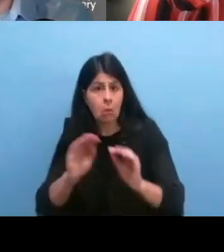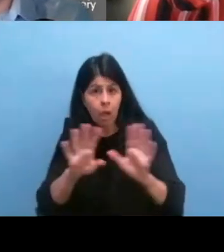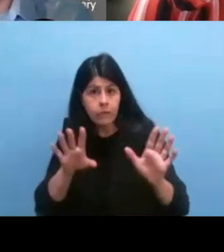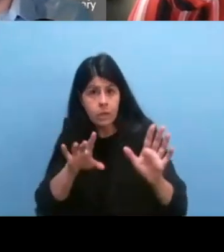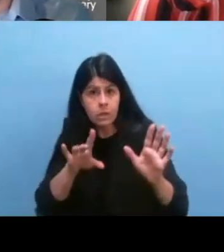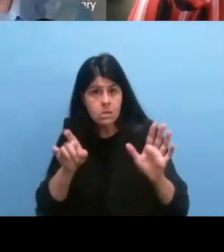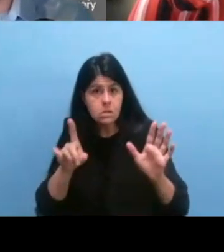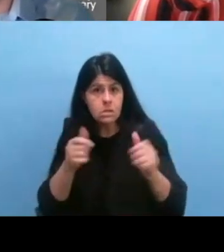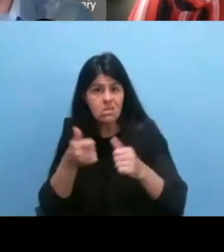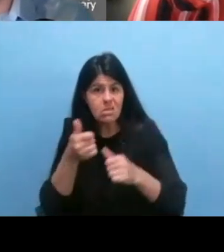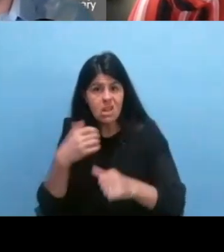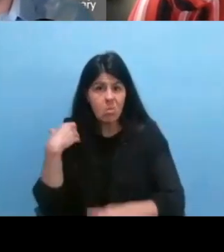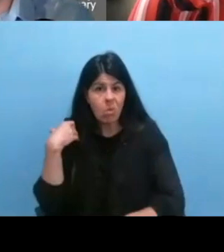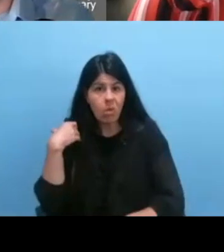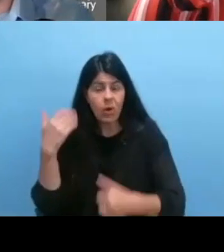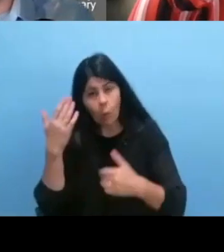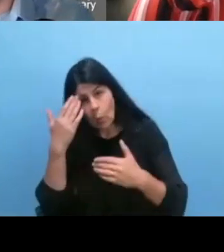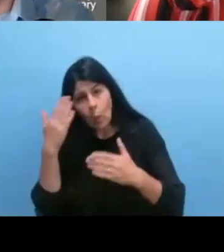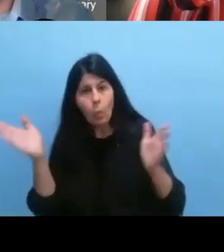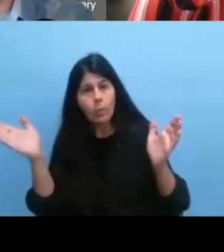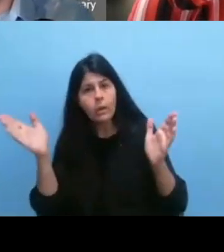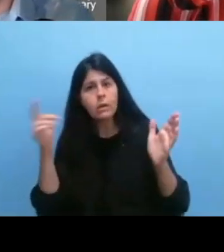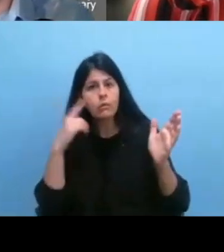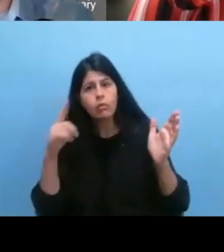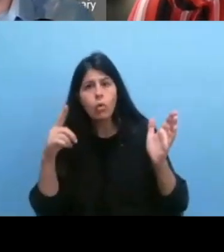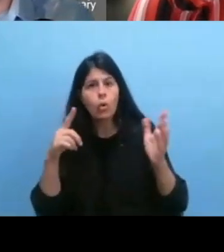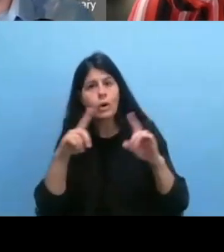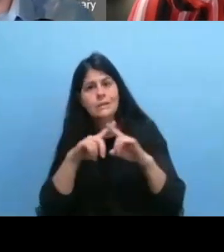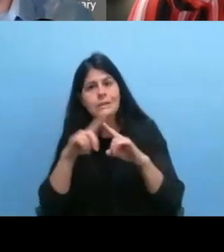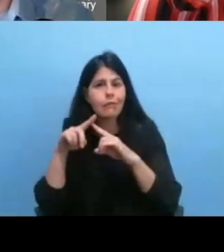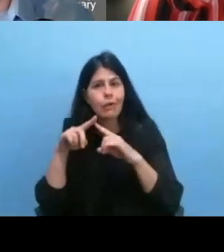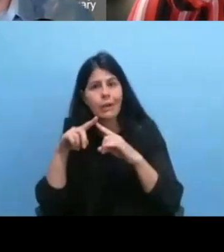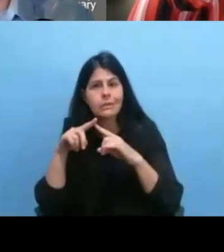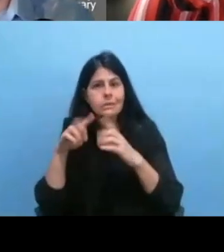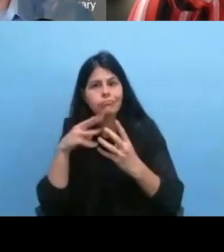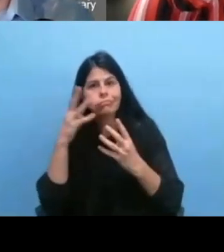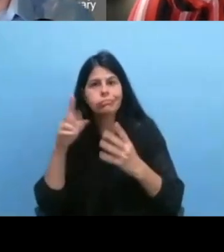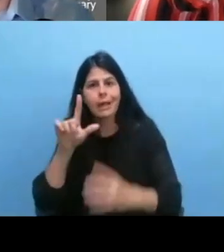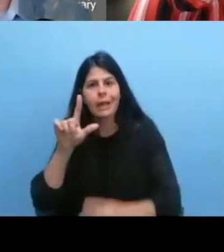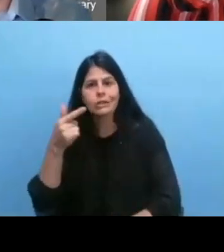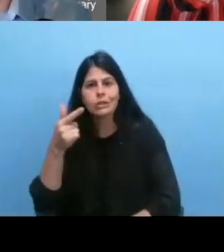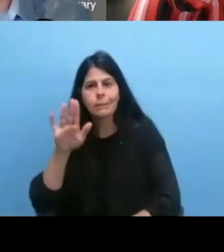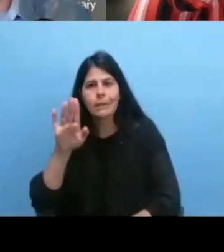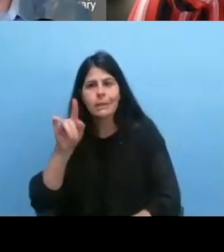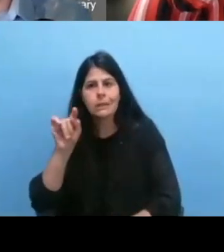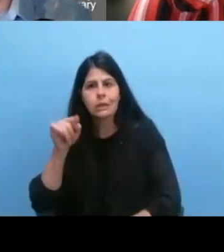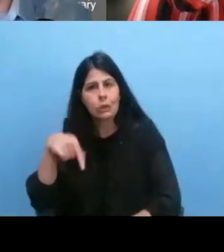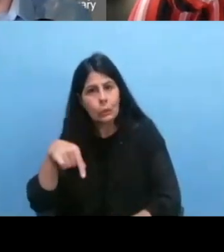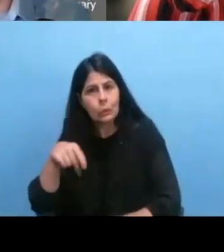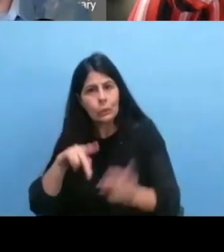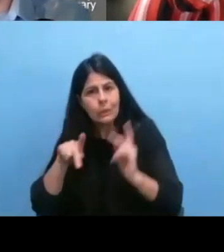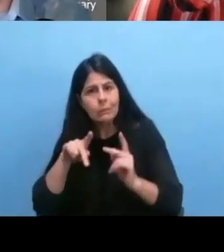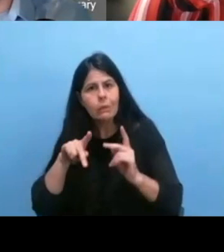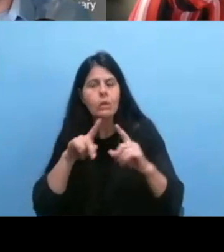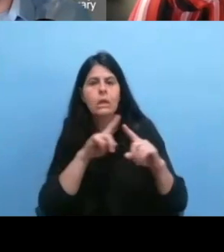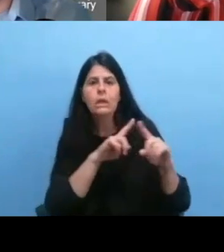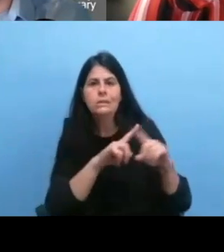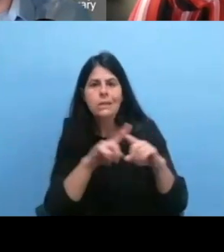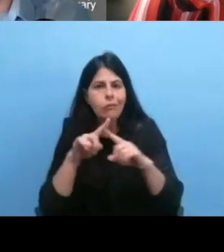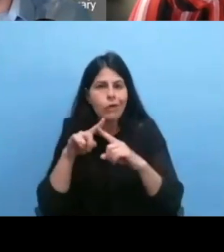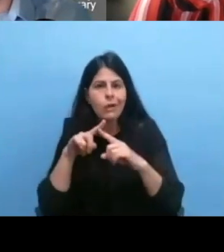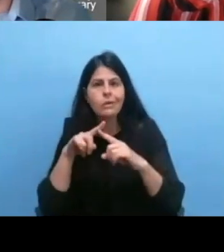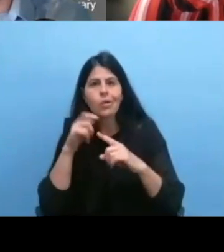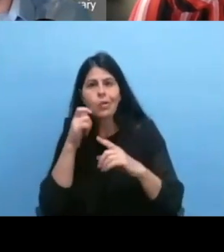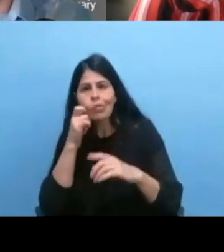different, you know, LGBTQ people? Are you also open to different races and ethnicities? Or are we seeing like